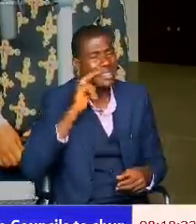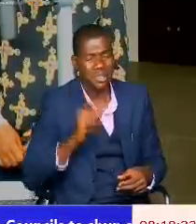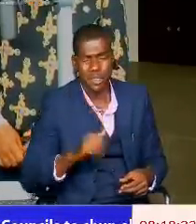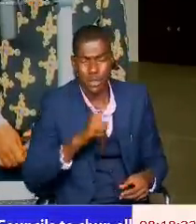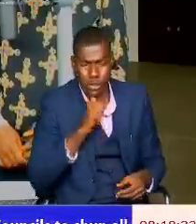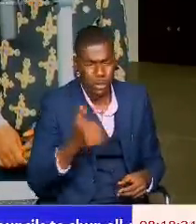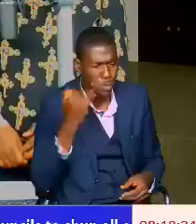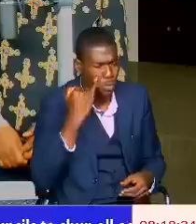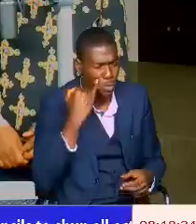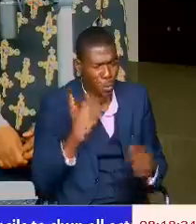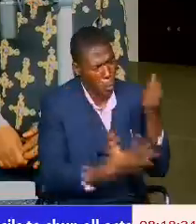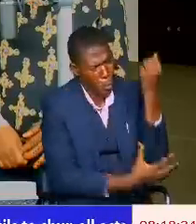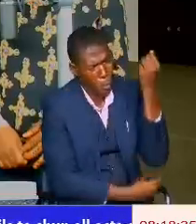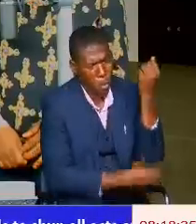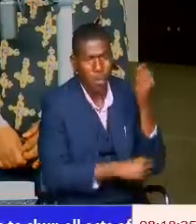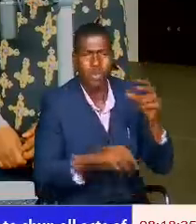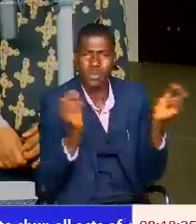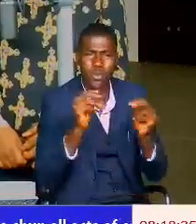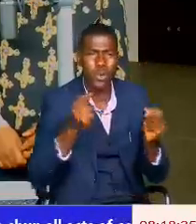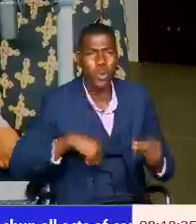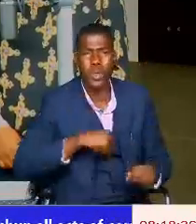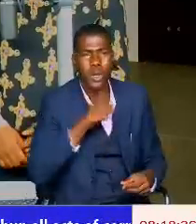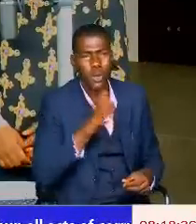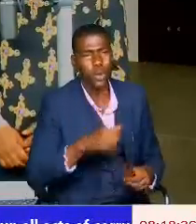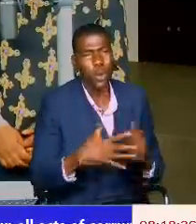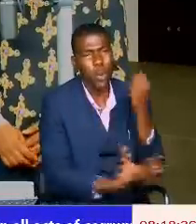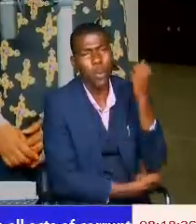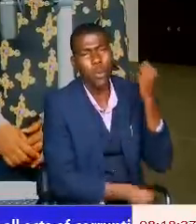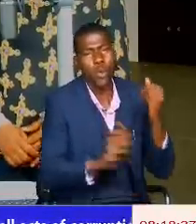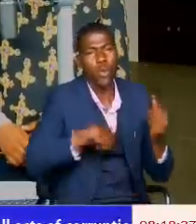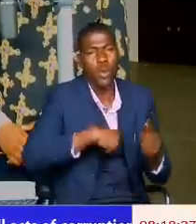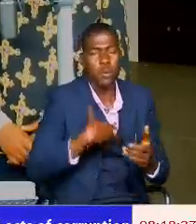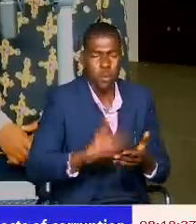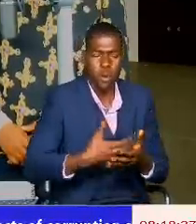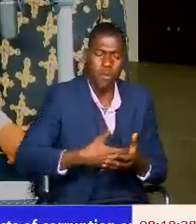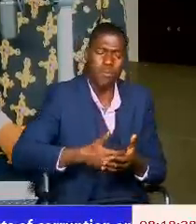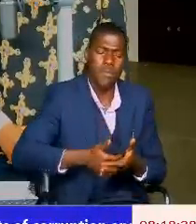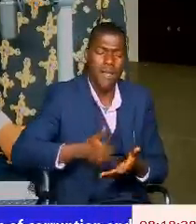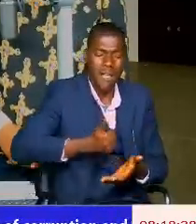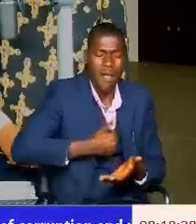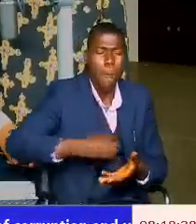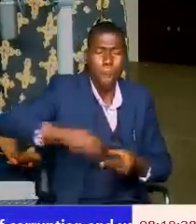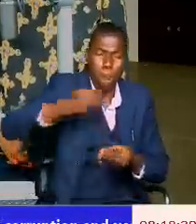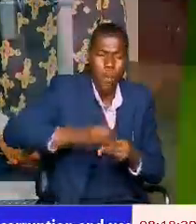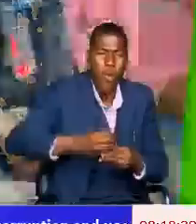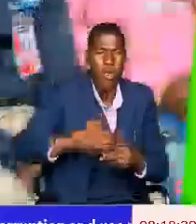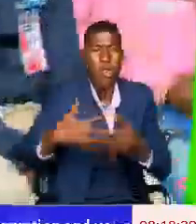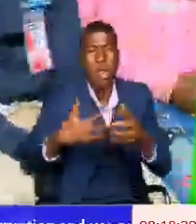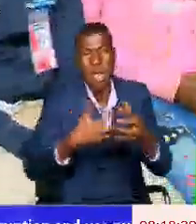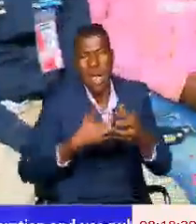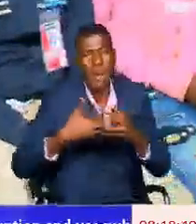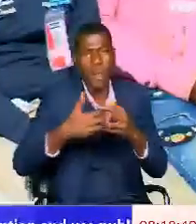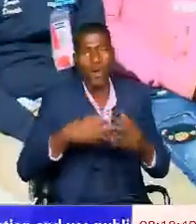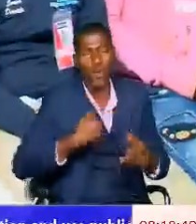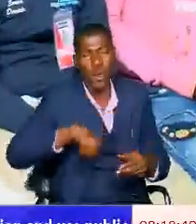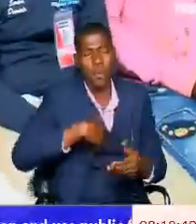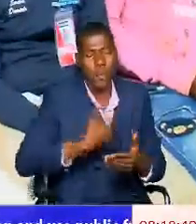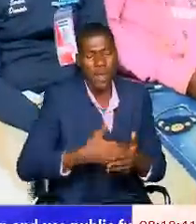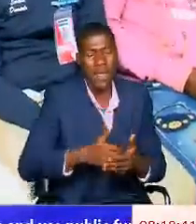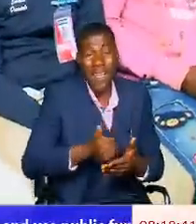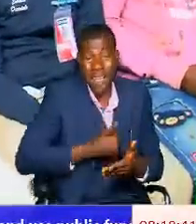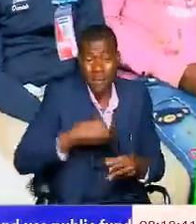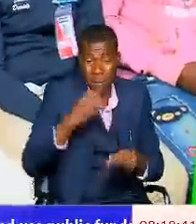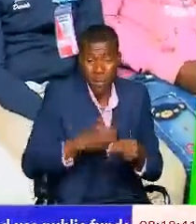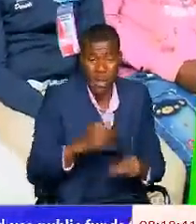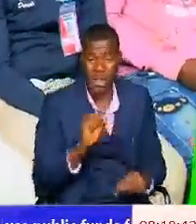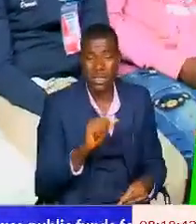are not a poor country. Mm-hmm. We are richer than America. We are richer than Saudi Arabia. We are richer